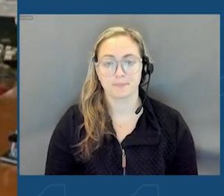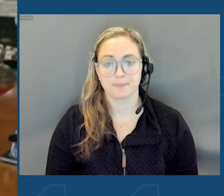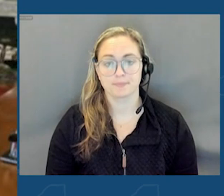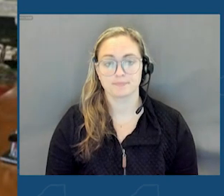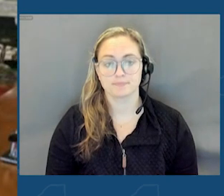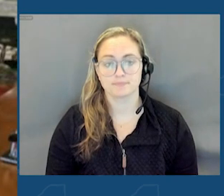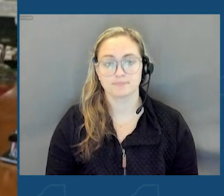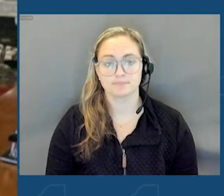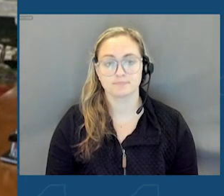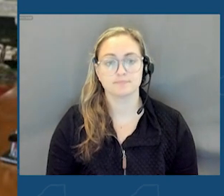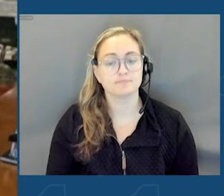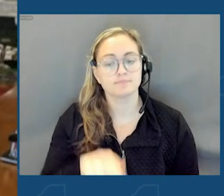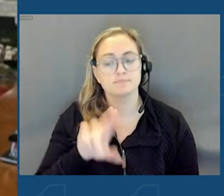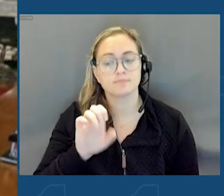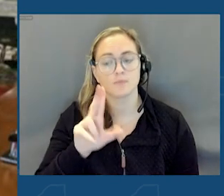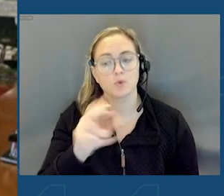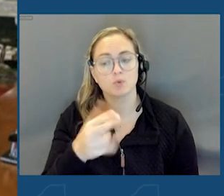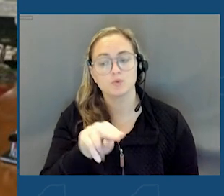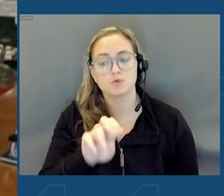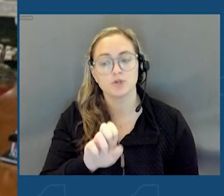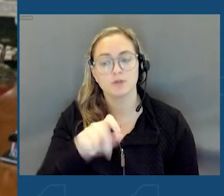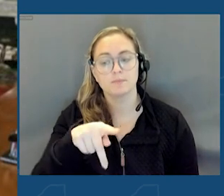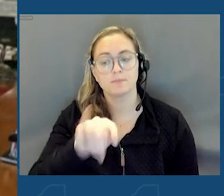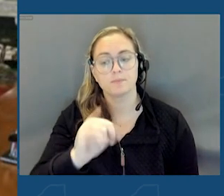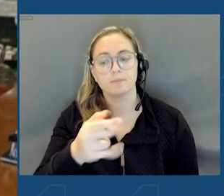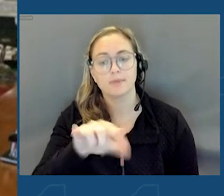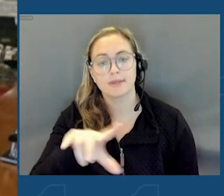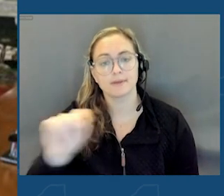Judge Eugene Piggott,